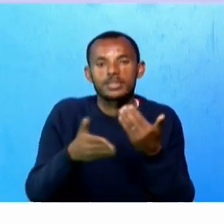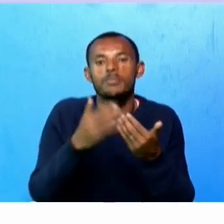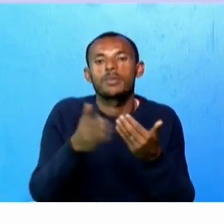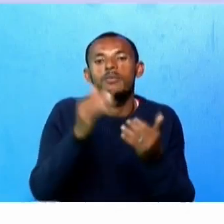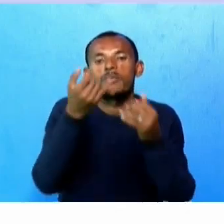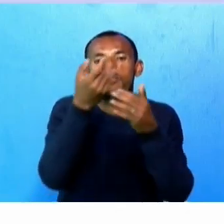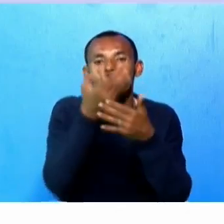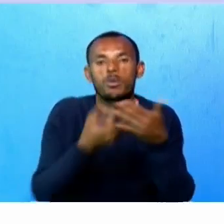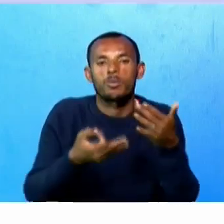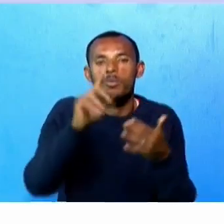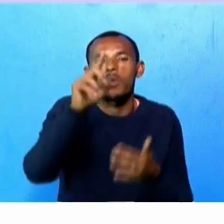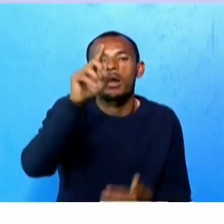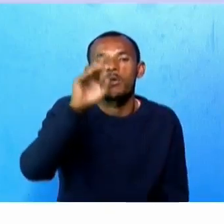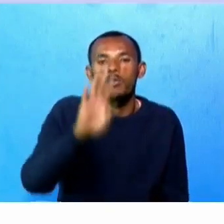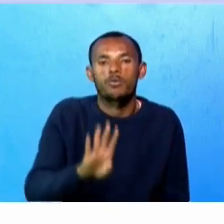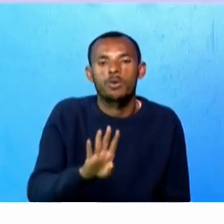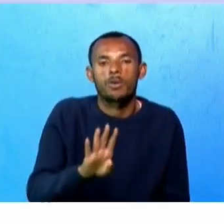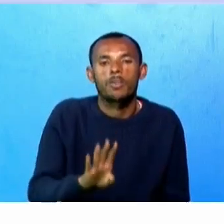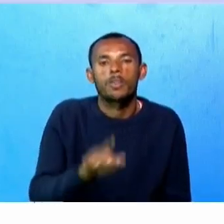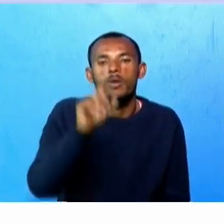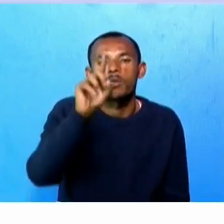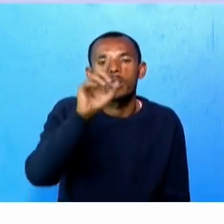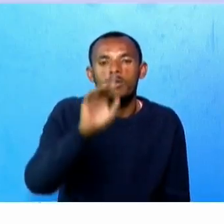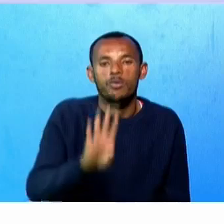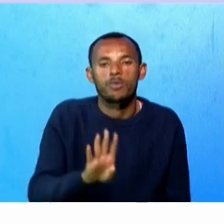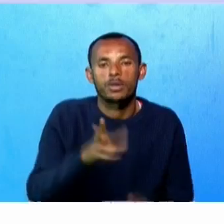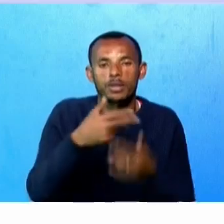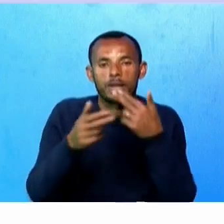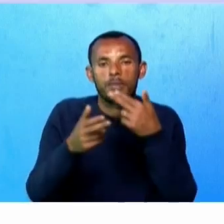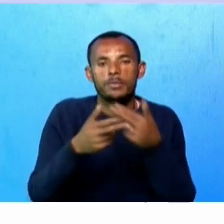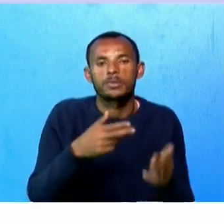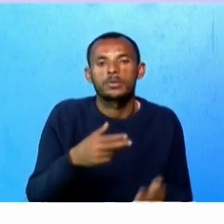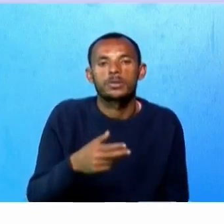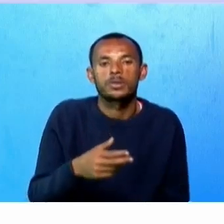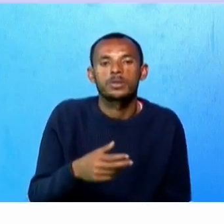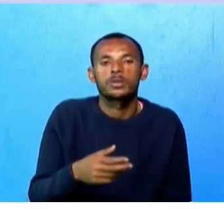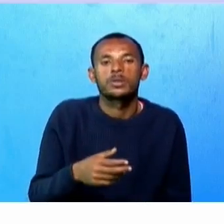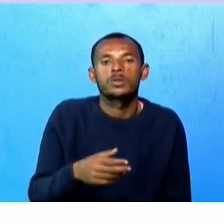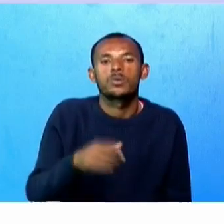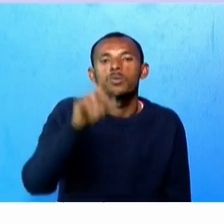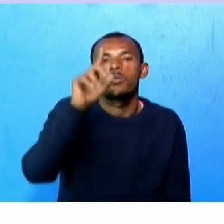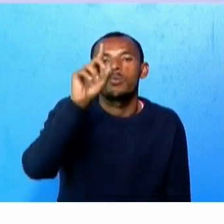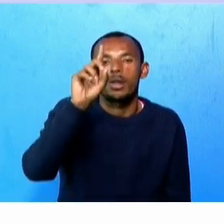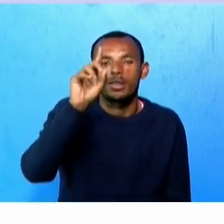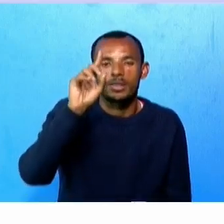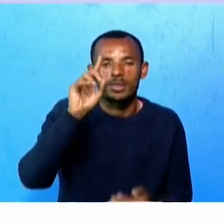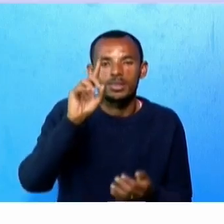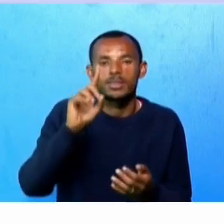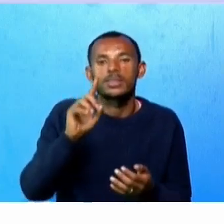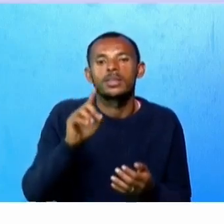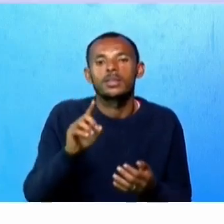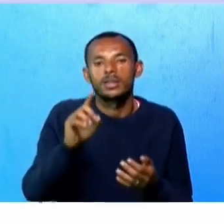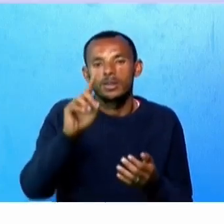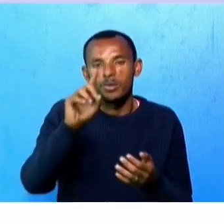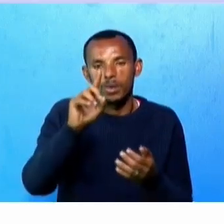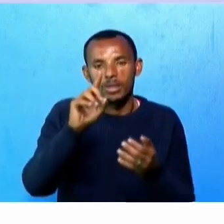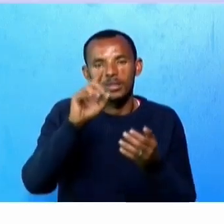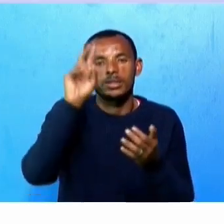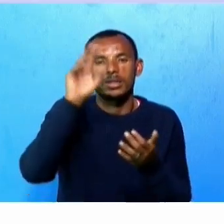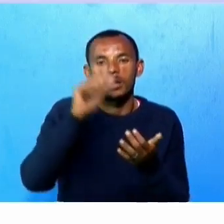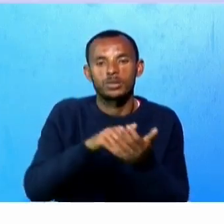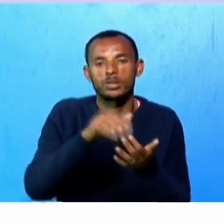1 over 4. 1 over 4 times 1,200. Okay, multiply 1